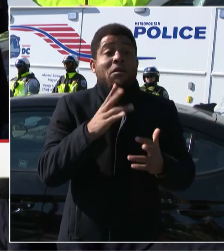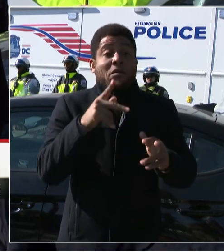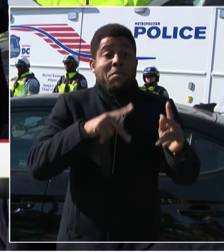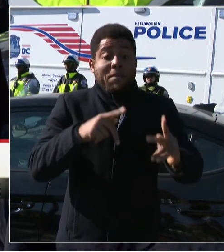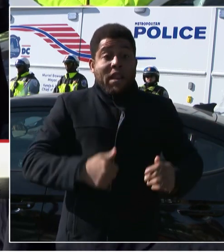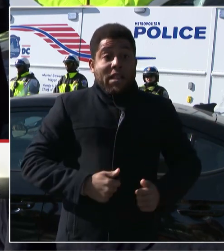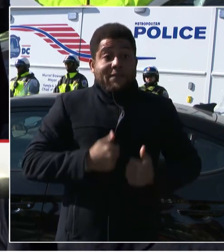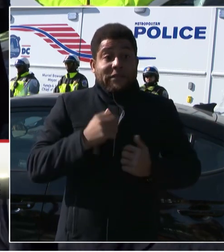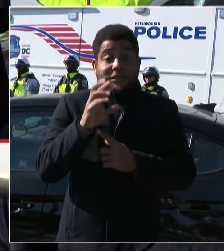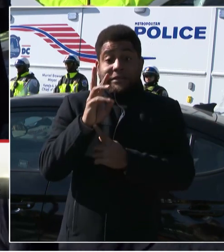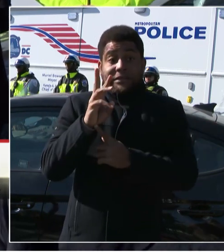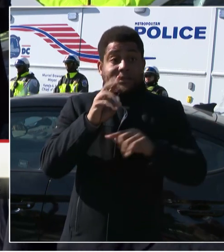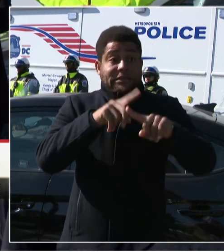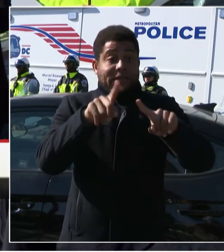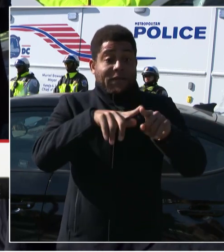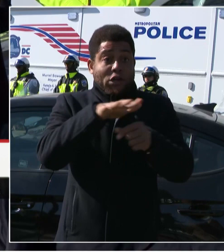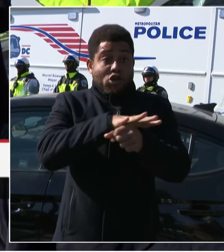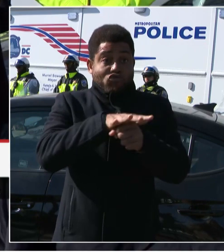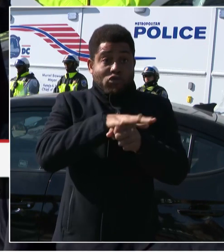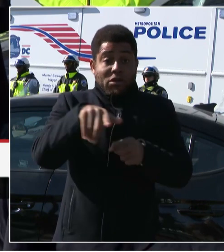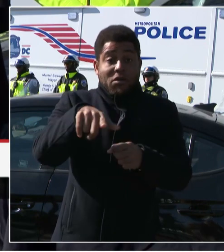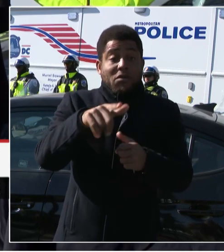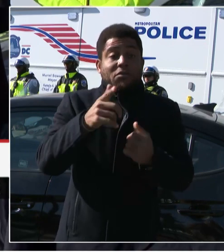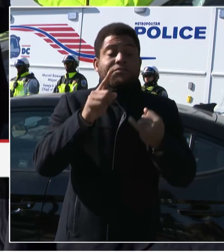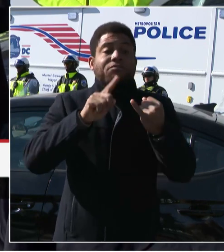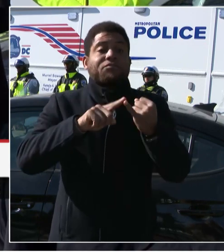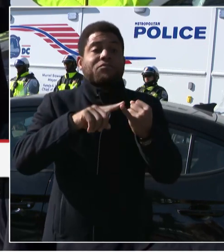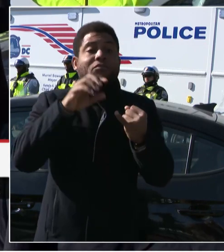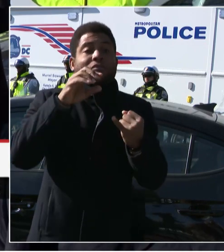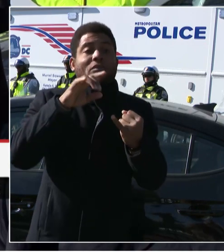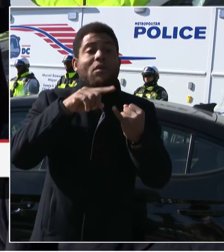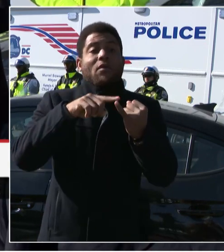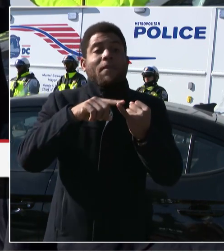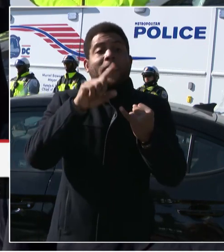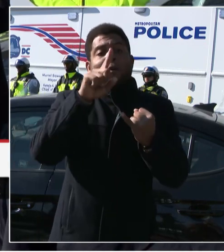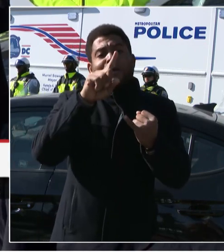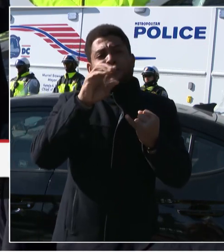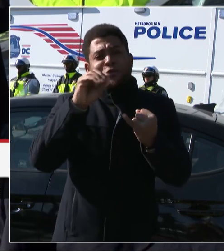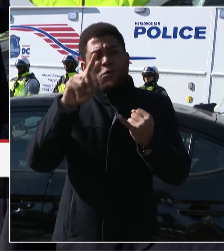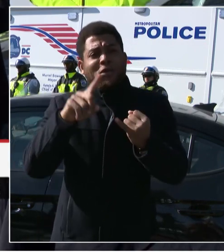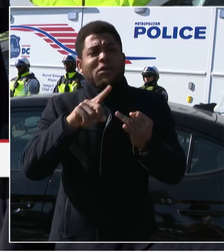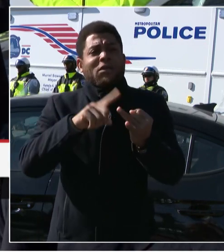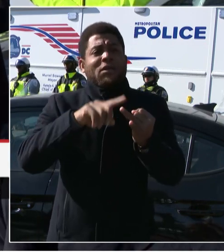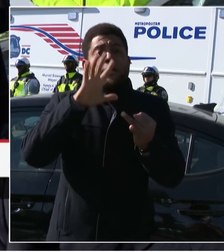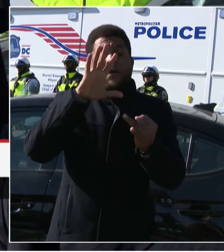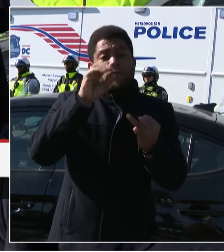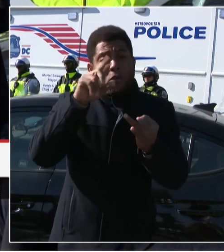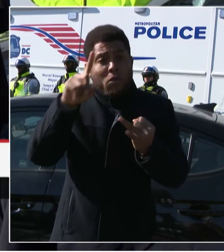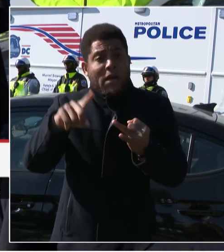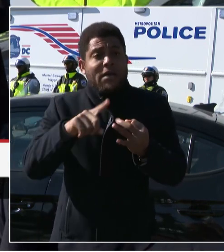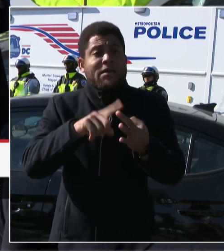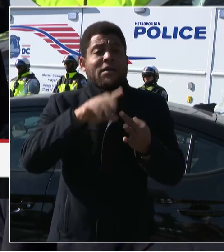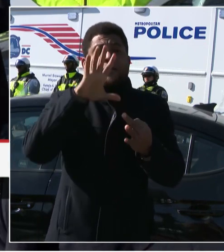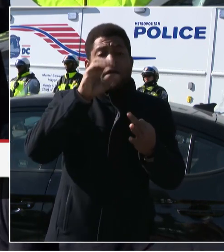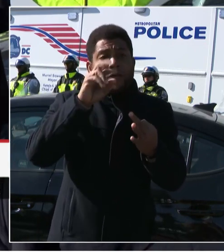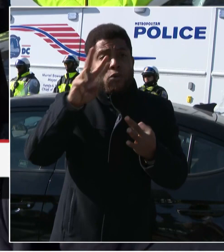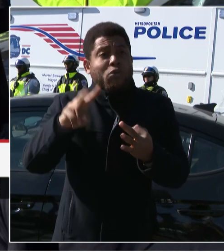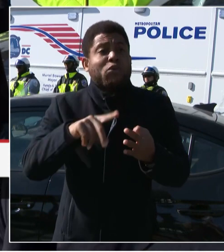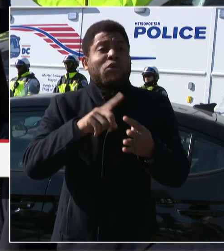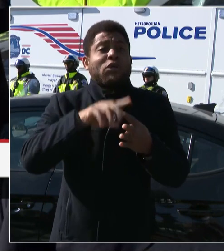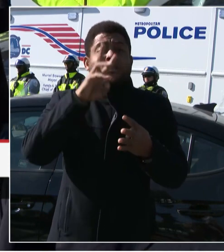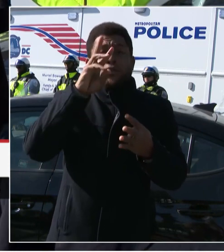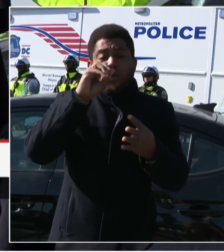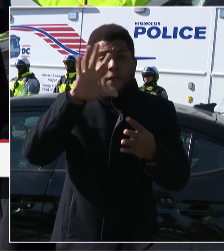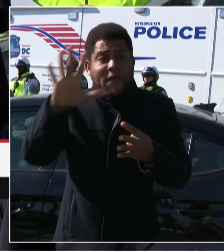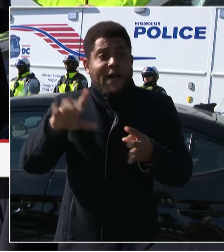areas, PSAs 106, 501, 502, 603,